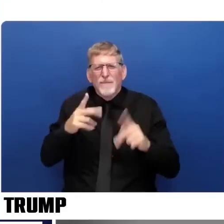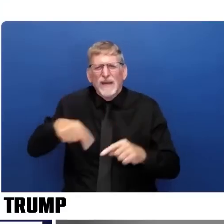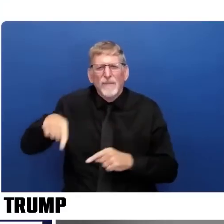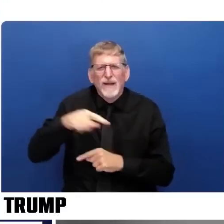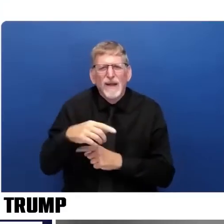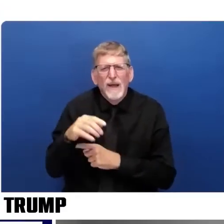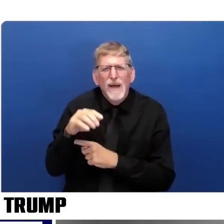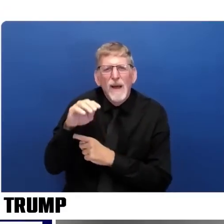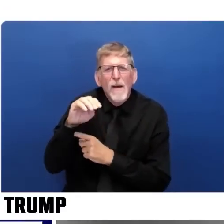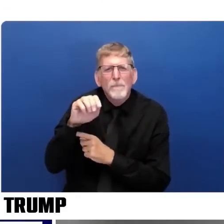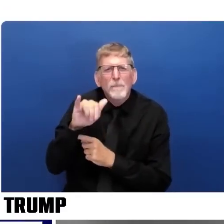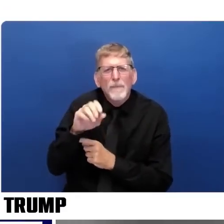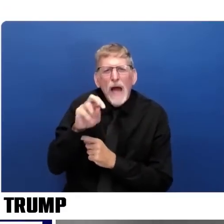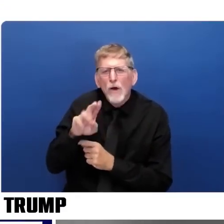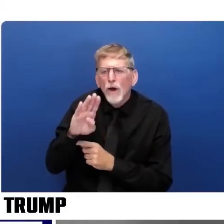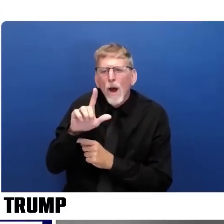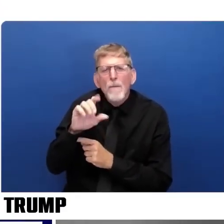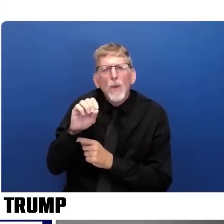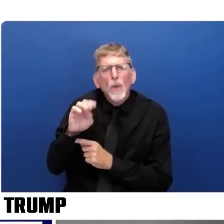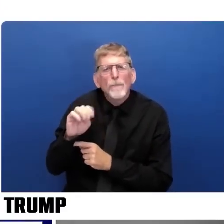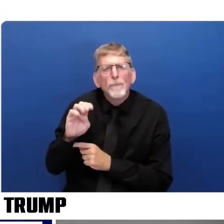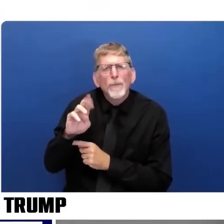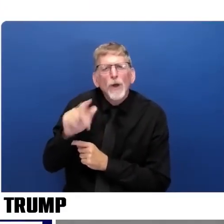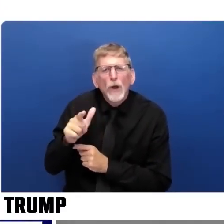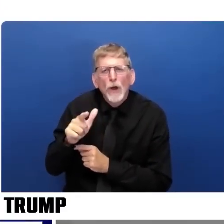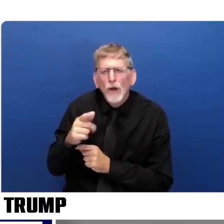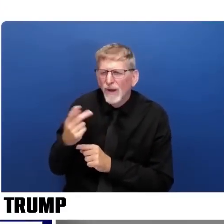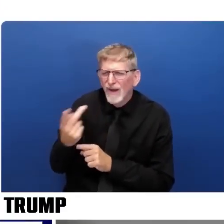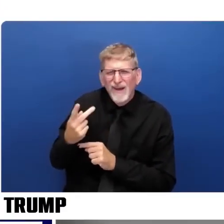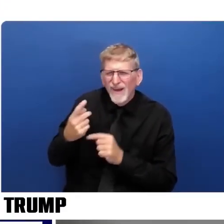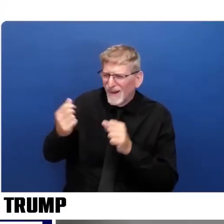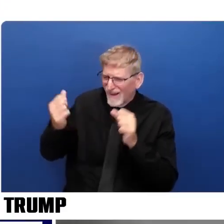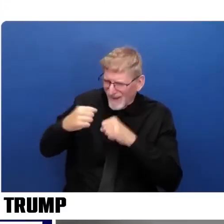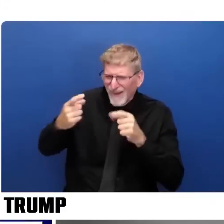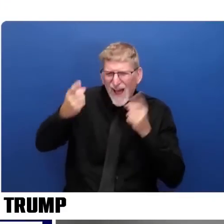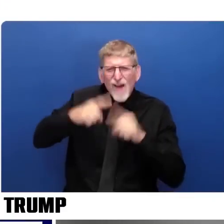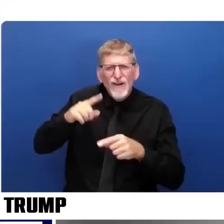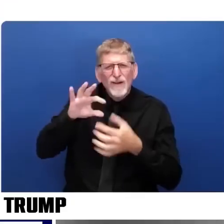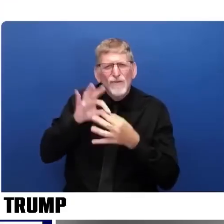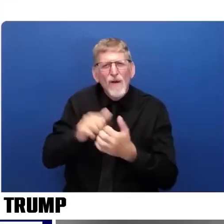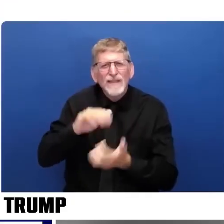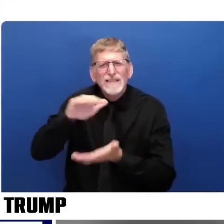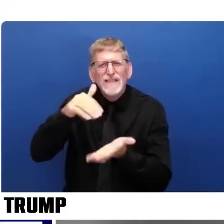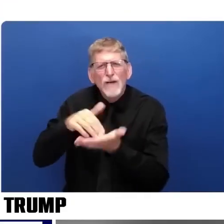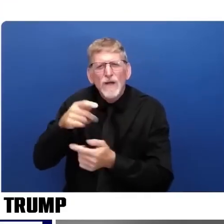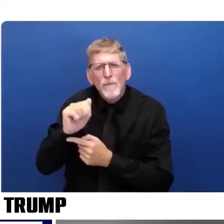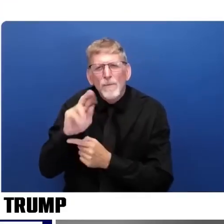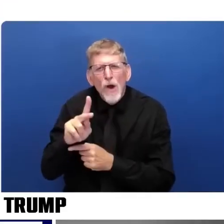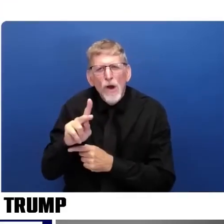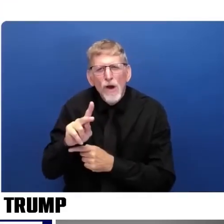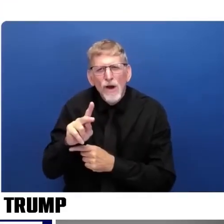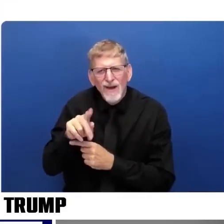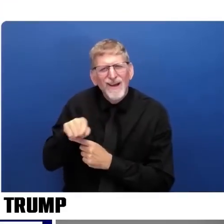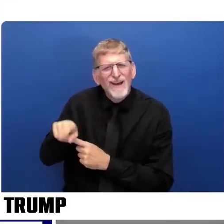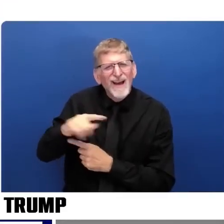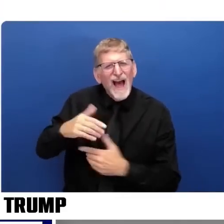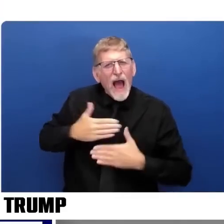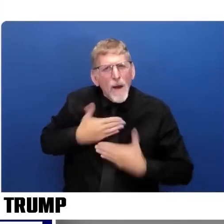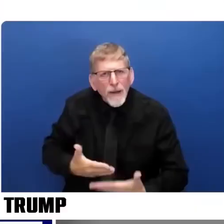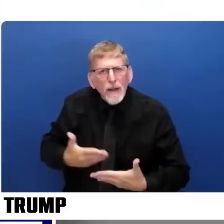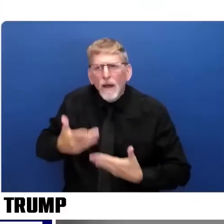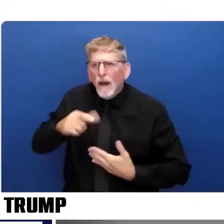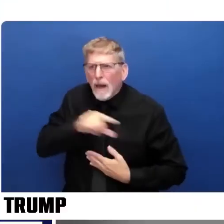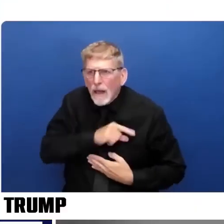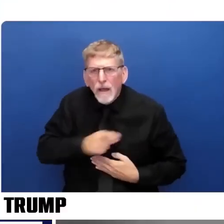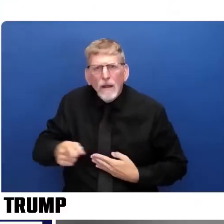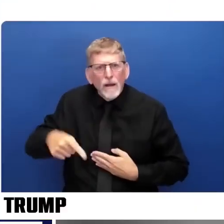Park Five, they admitted, they said, they pled guilty. And I said, well, if they pled guilty, they badly hurt a person, killed a